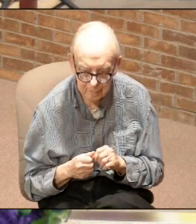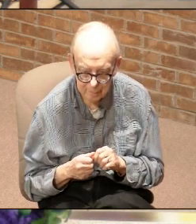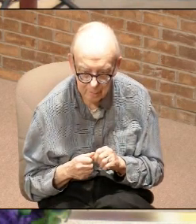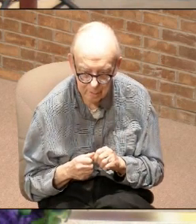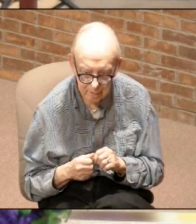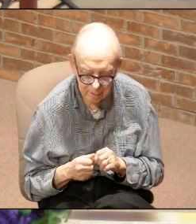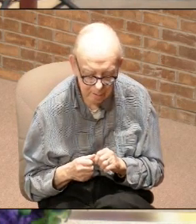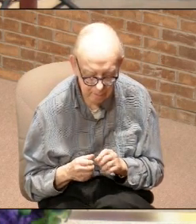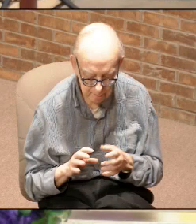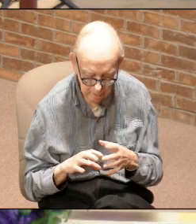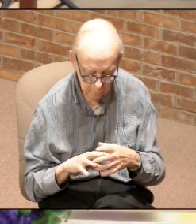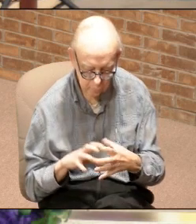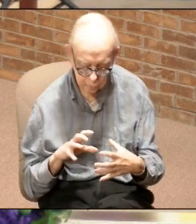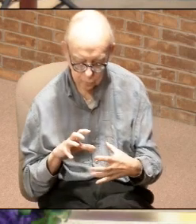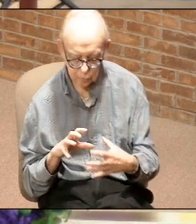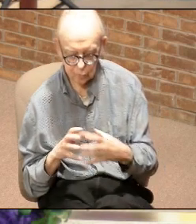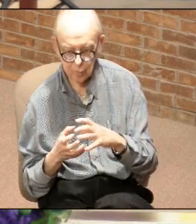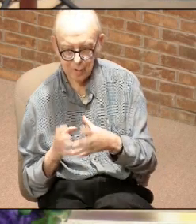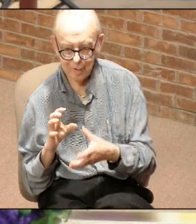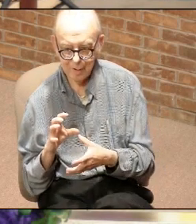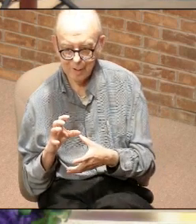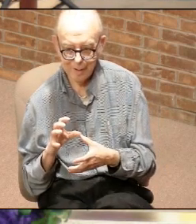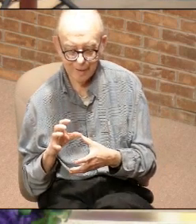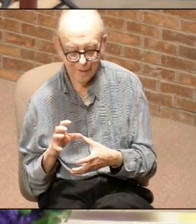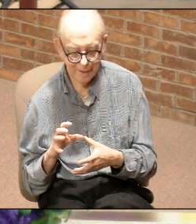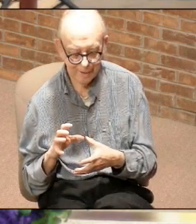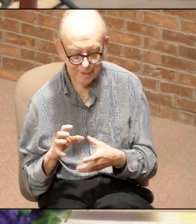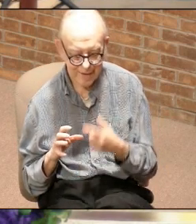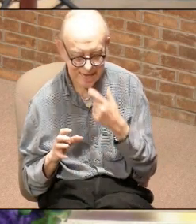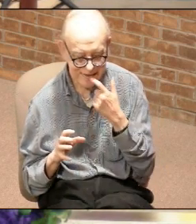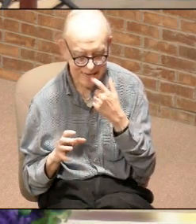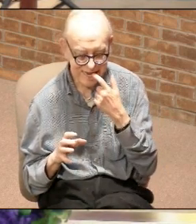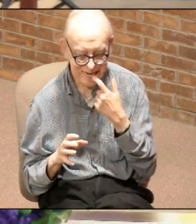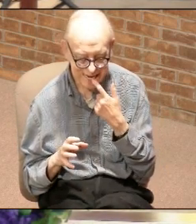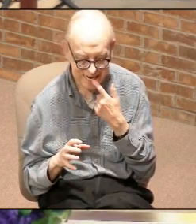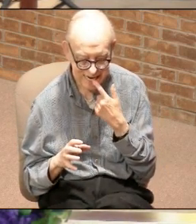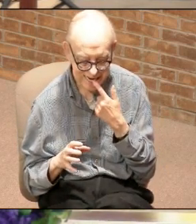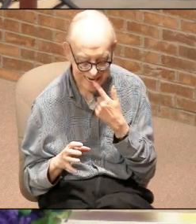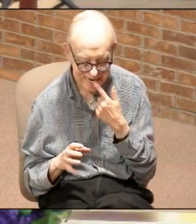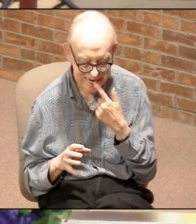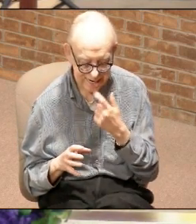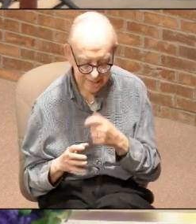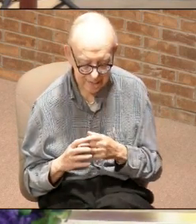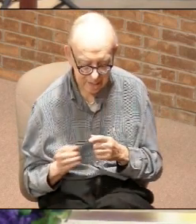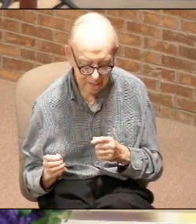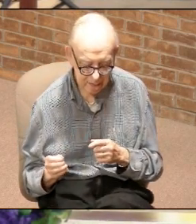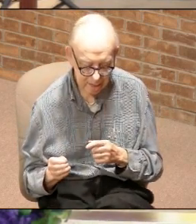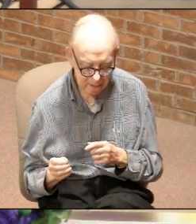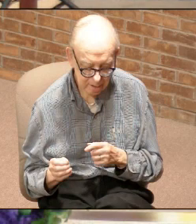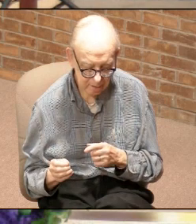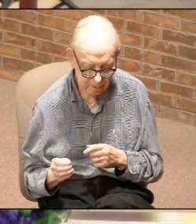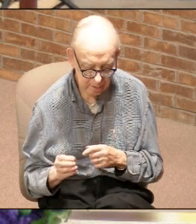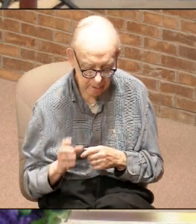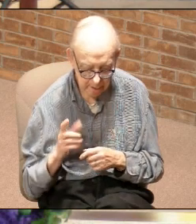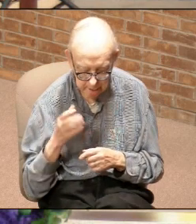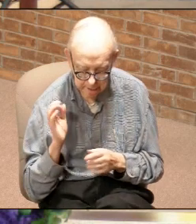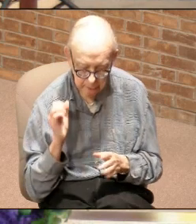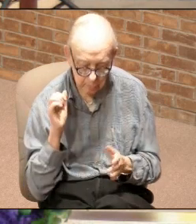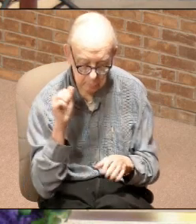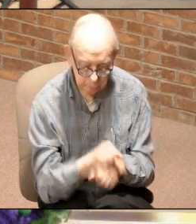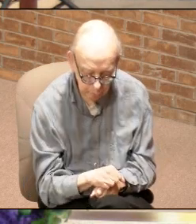the claws are out the teeth are out and they're gonna pounce on you